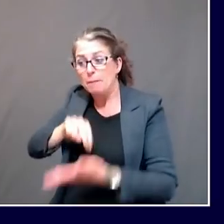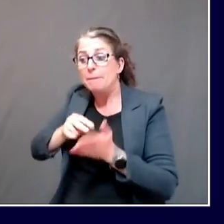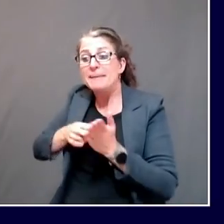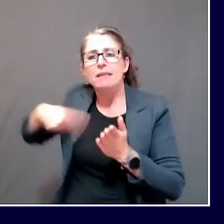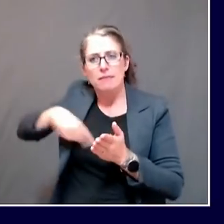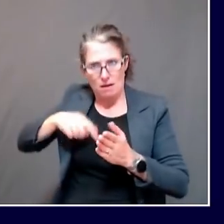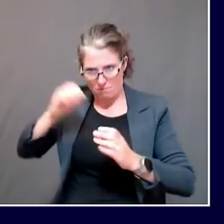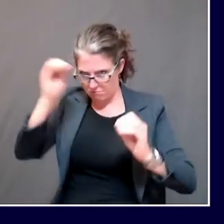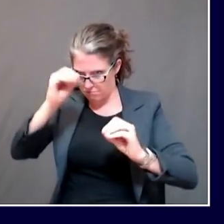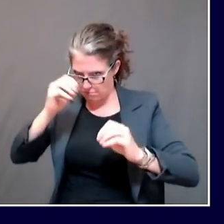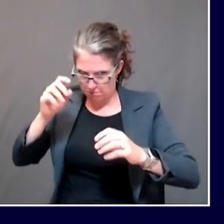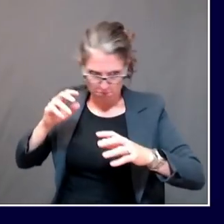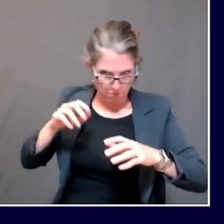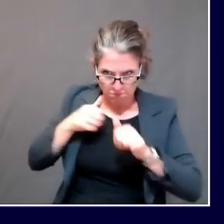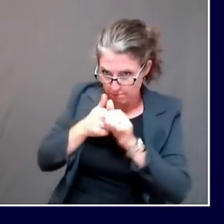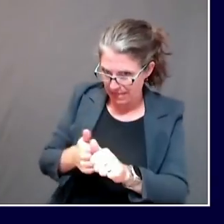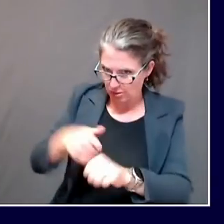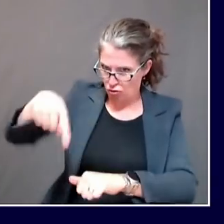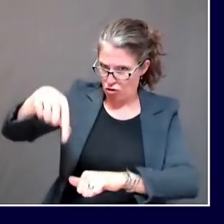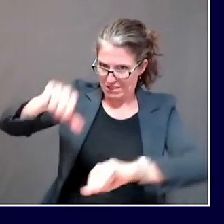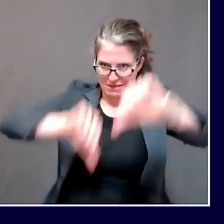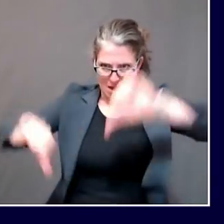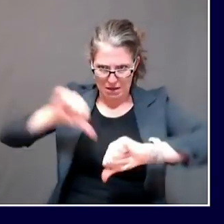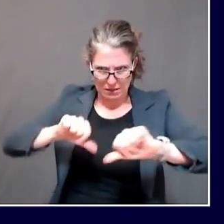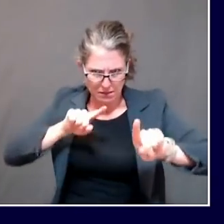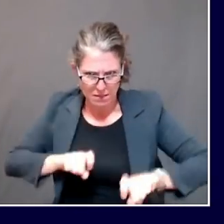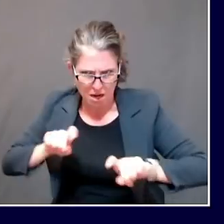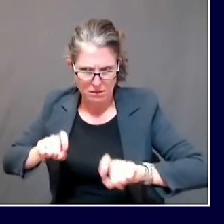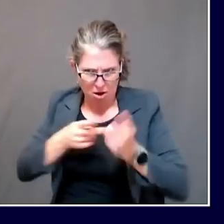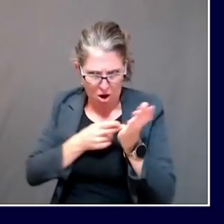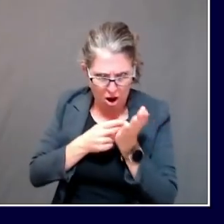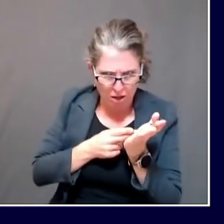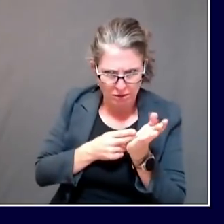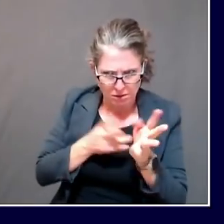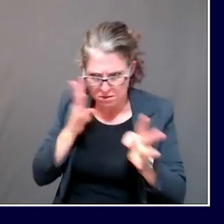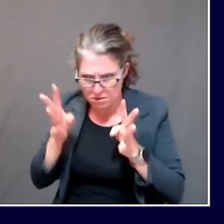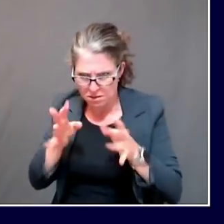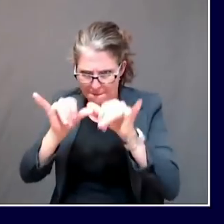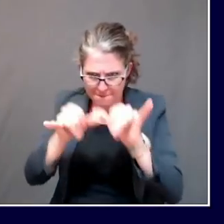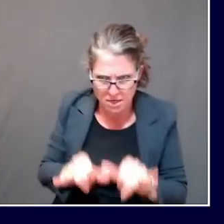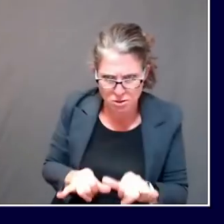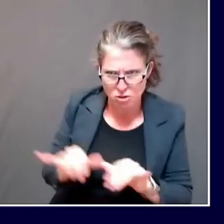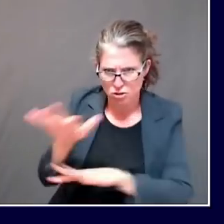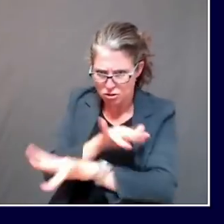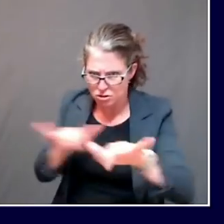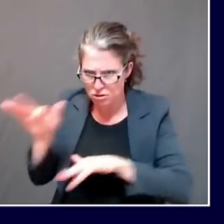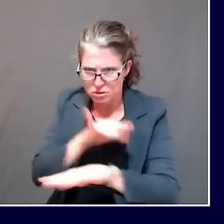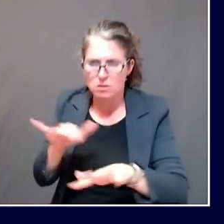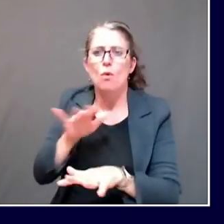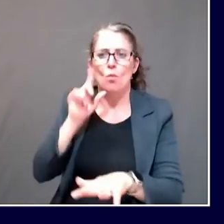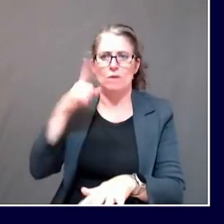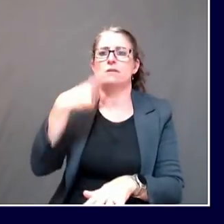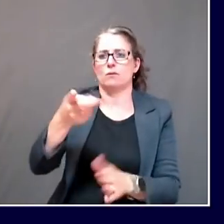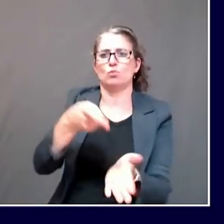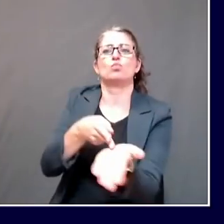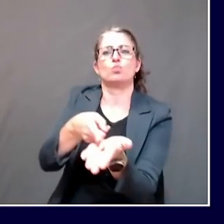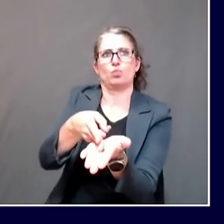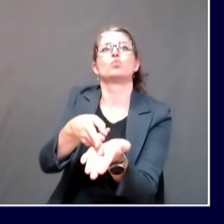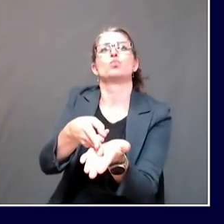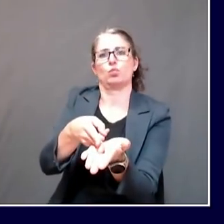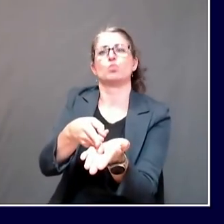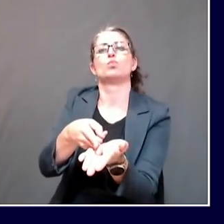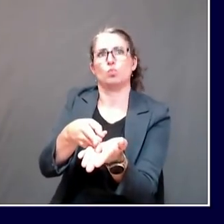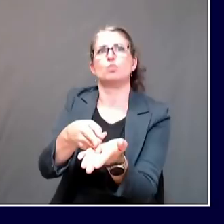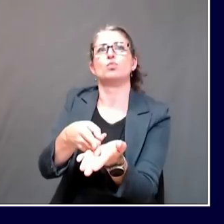any forthcoming vaccine. Both of those websites have a wealth of information, and now is a great time to start getting up to speed